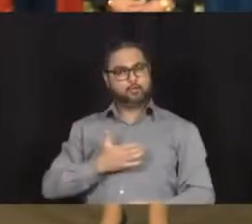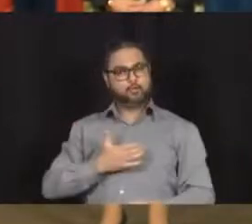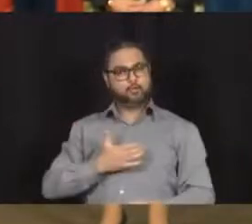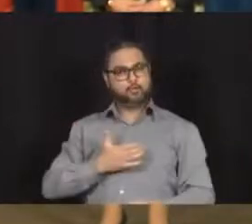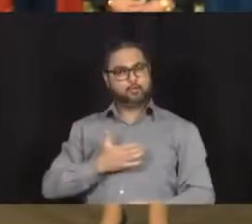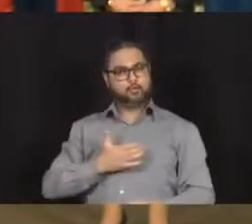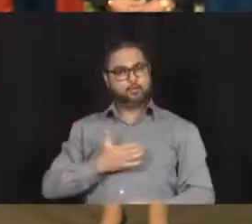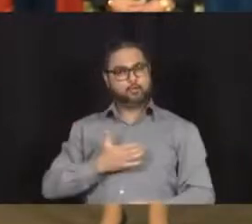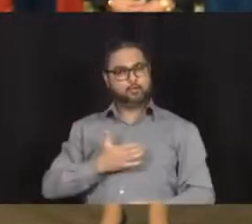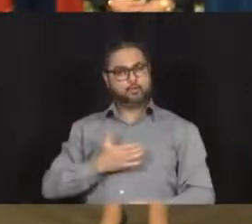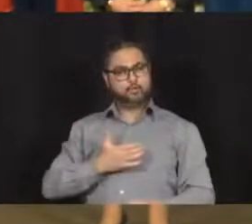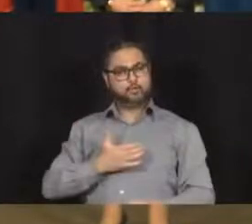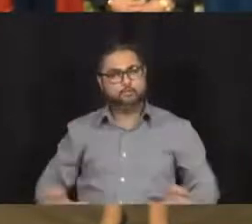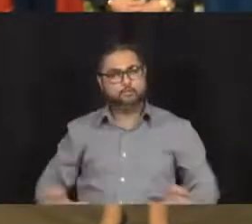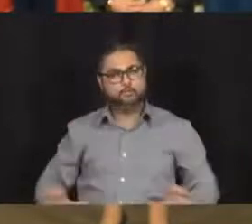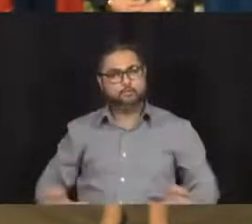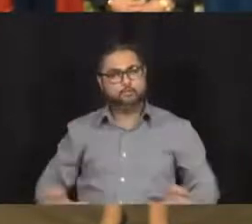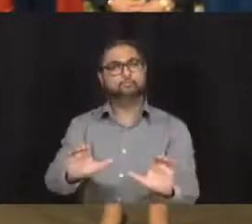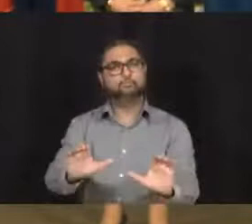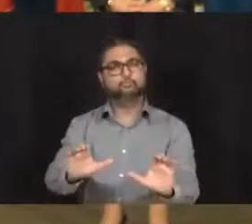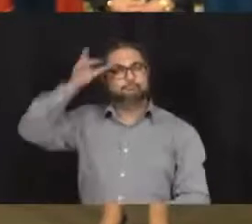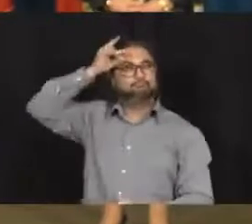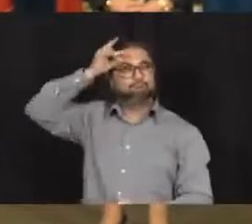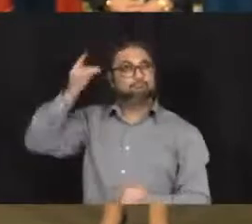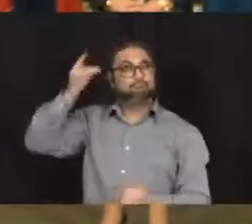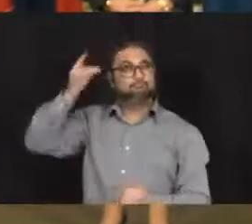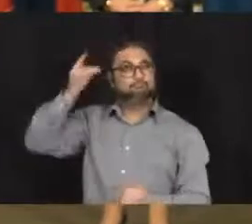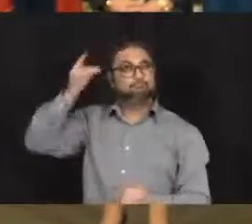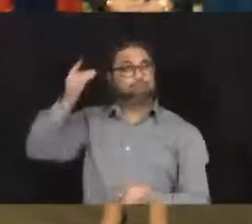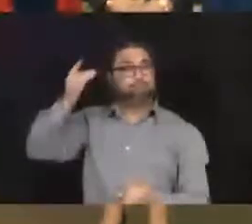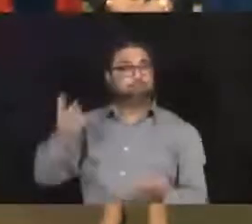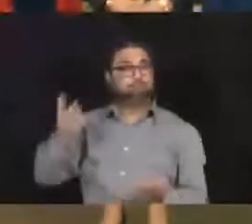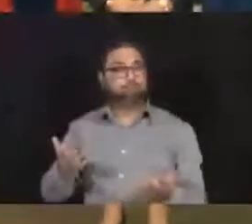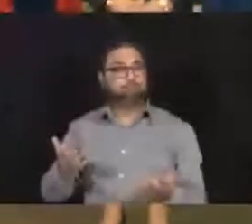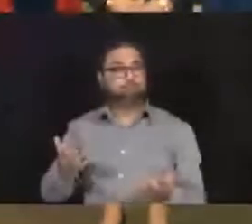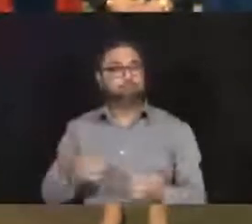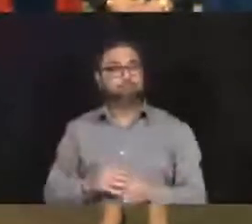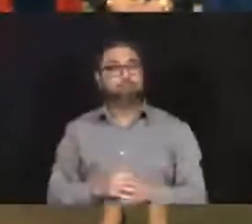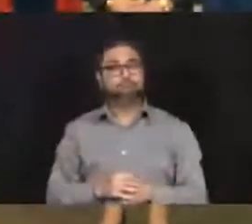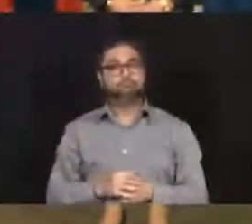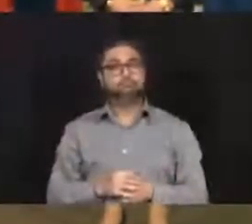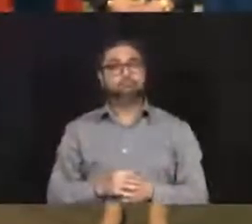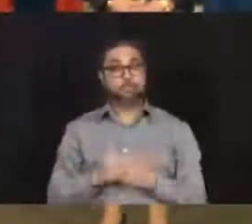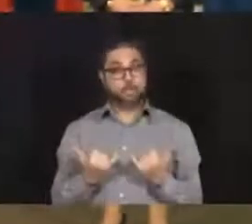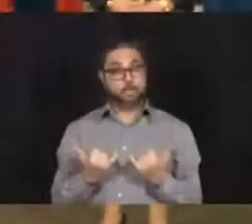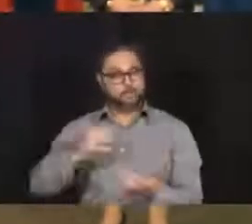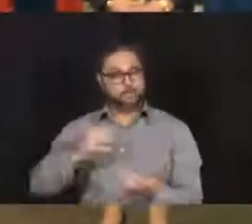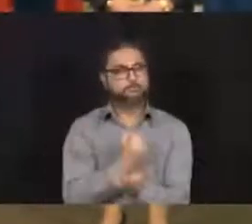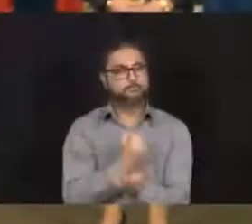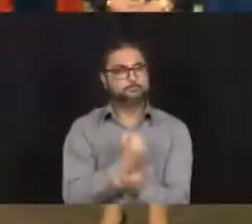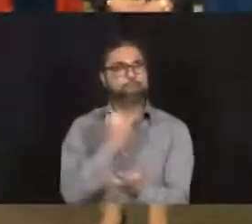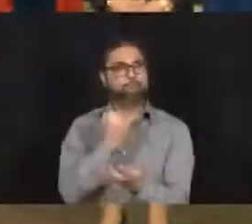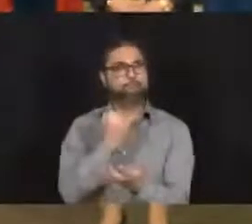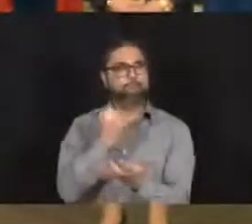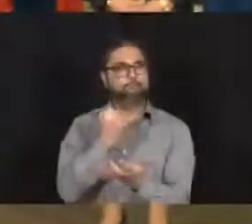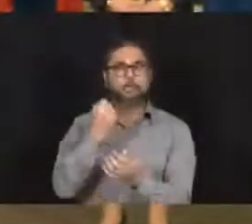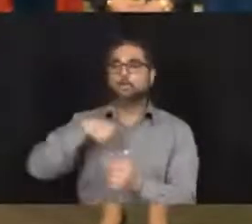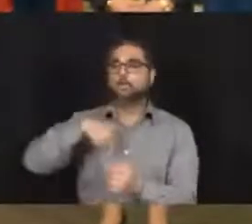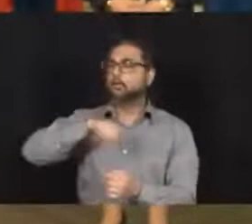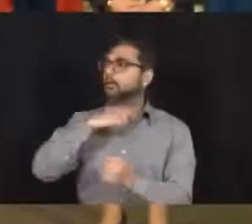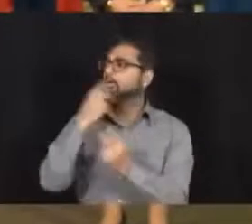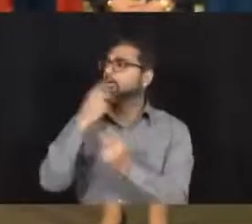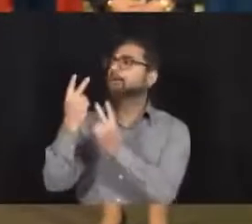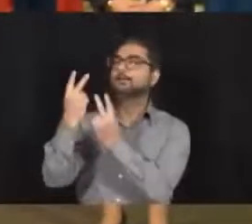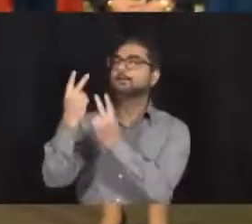Because this is our moment, and we will be proud when we look back. Not because of what the government is doing for the